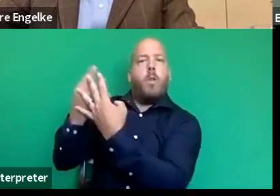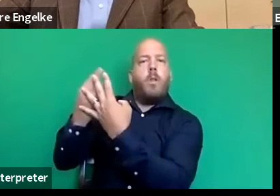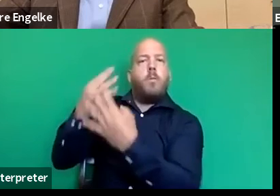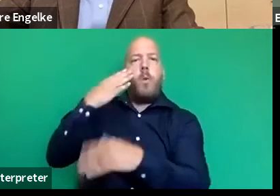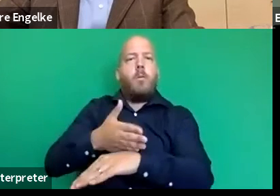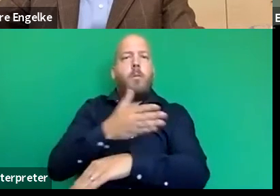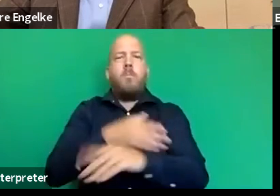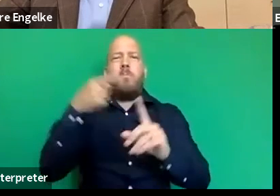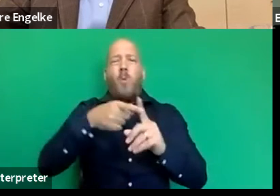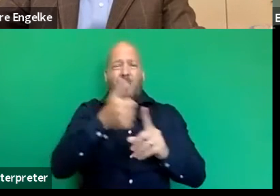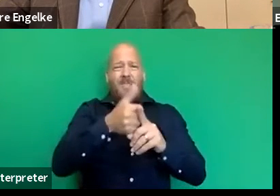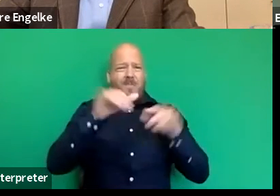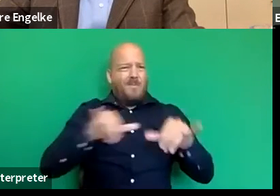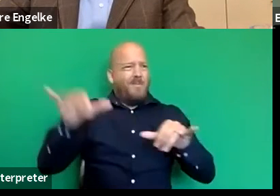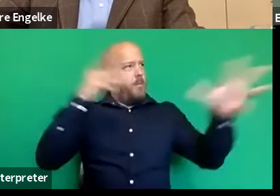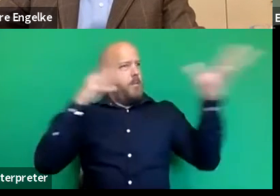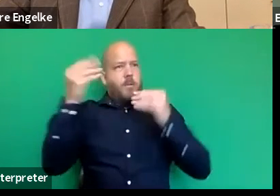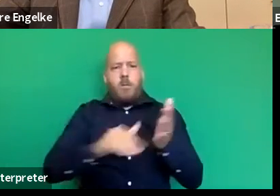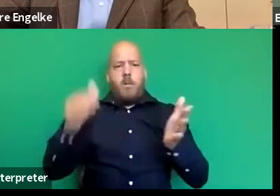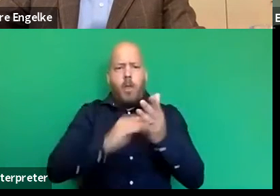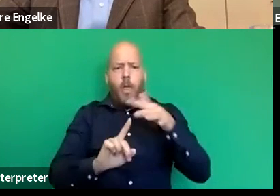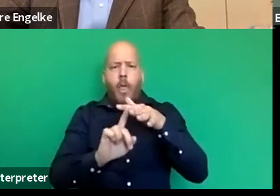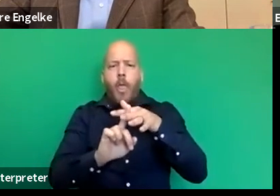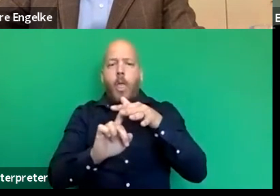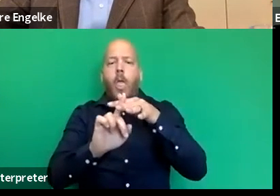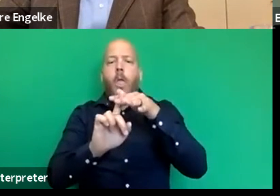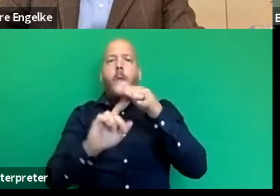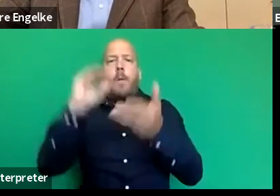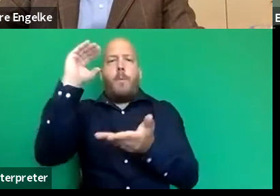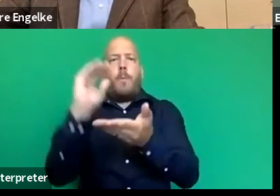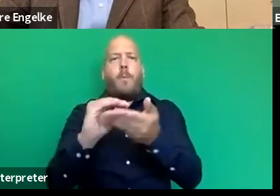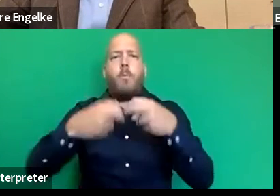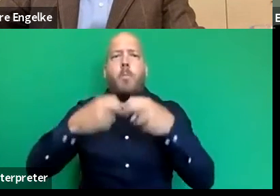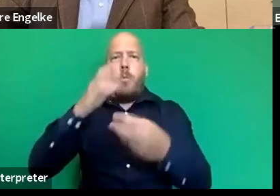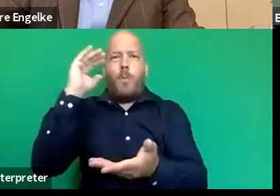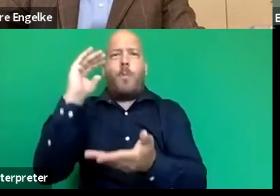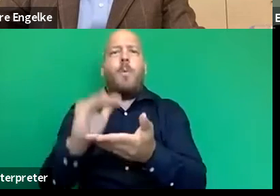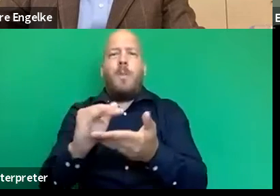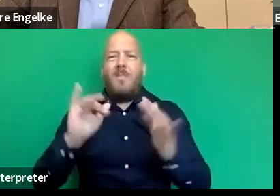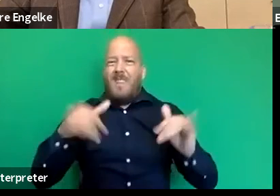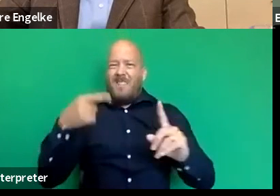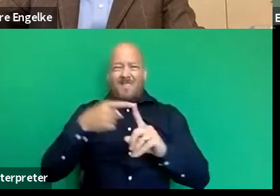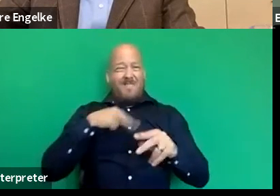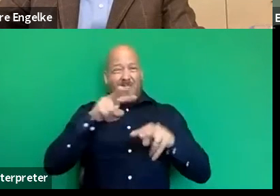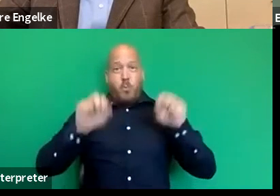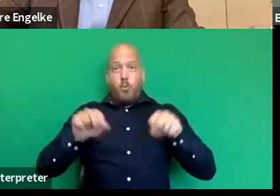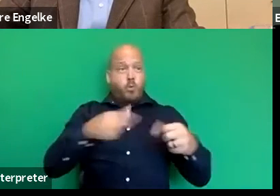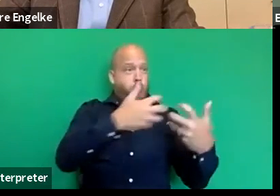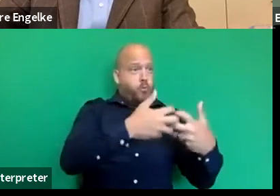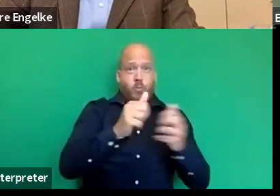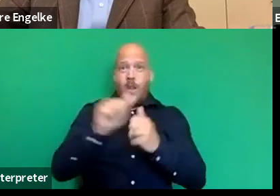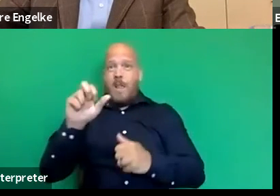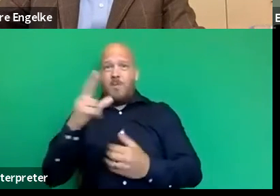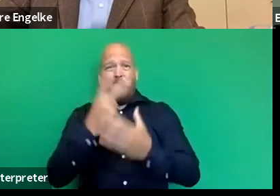consistency and reliability with ASR and machine learning is something that is